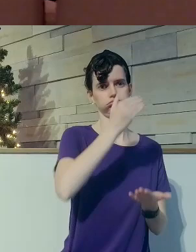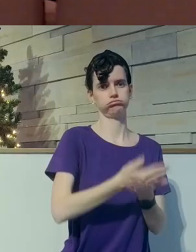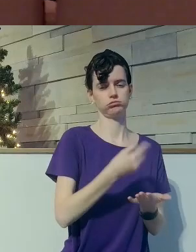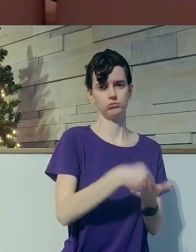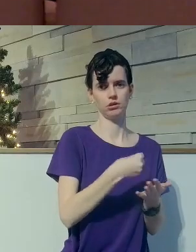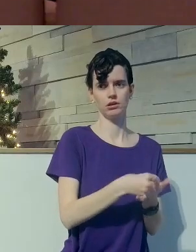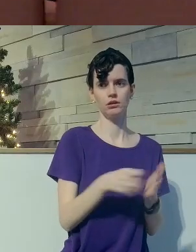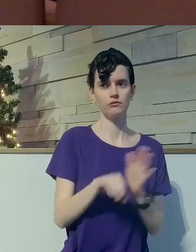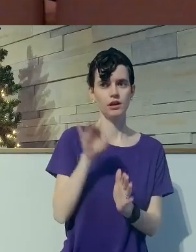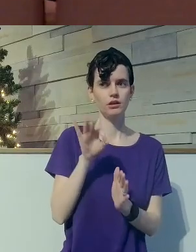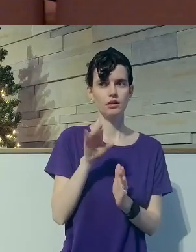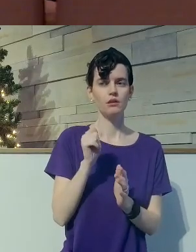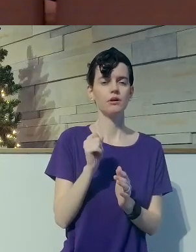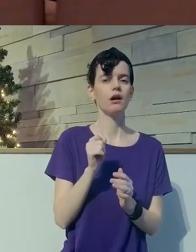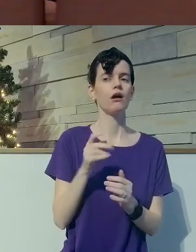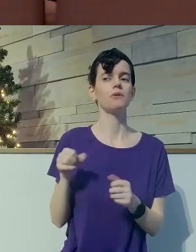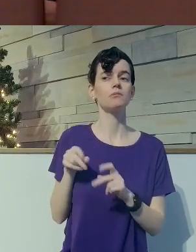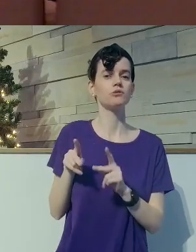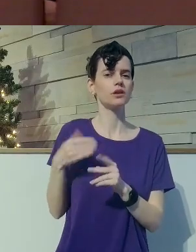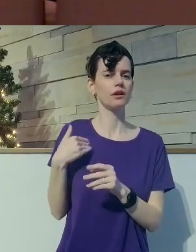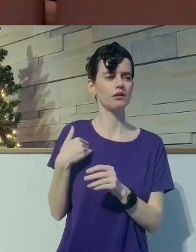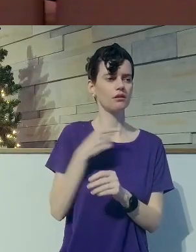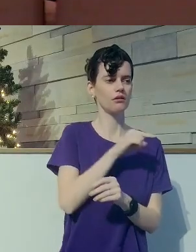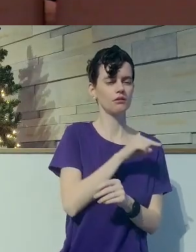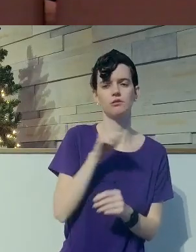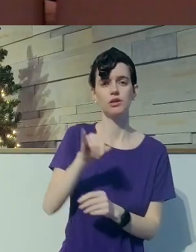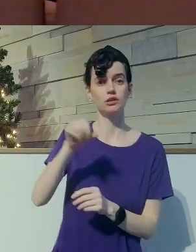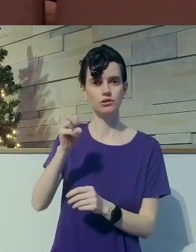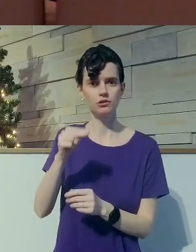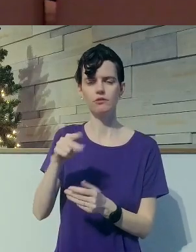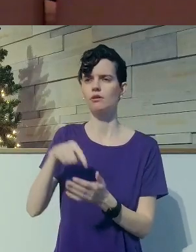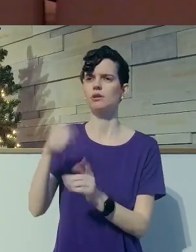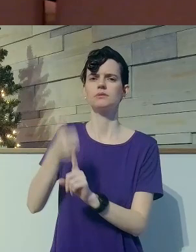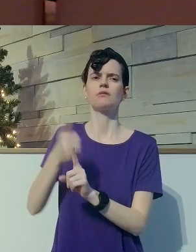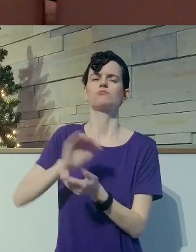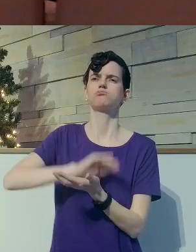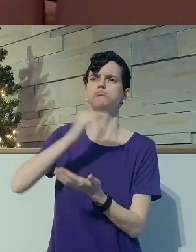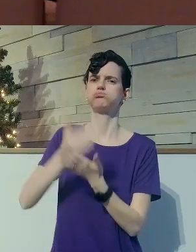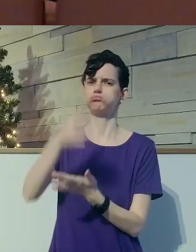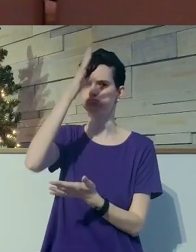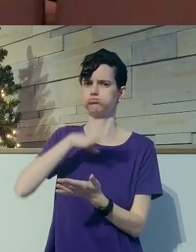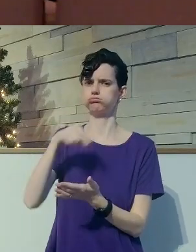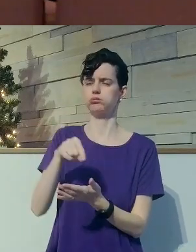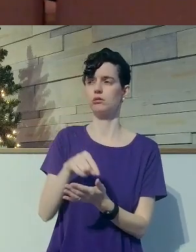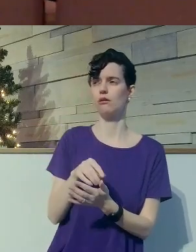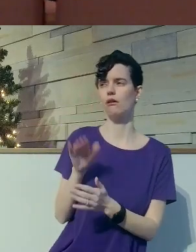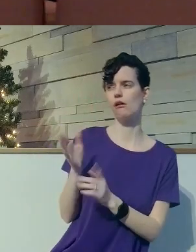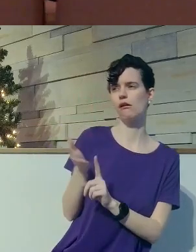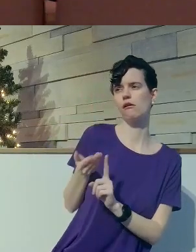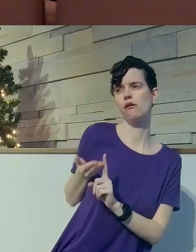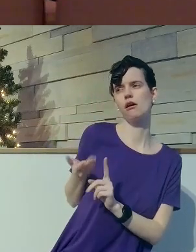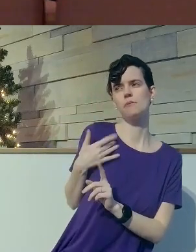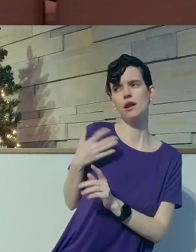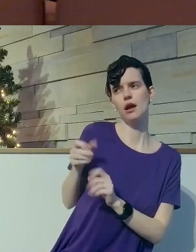he found out about some opportunities he had, and so he went to Joseph, who was an incredibly wealthy man. And he began to talk to him about